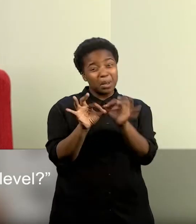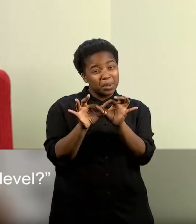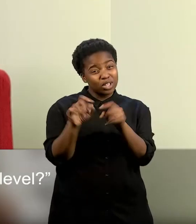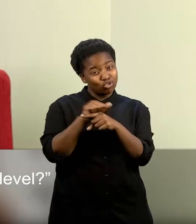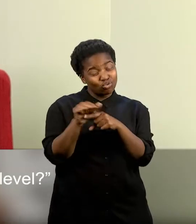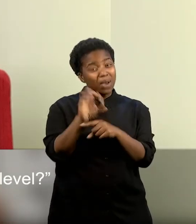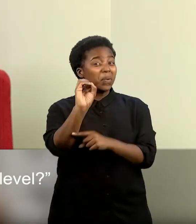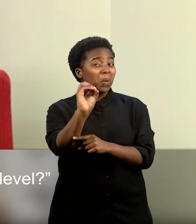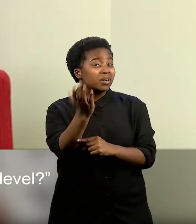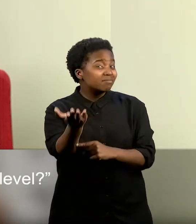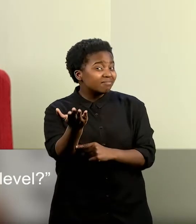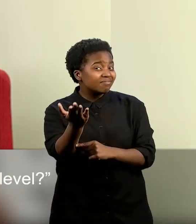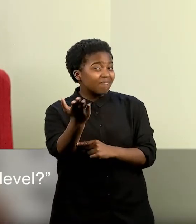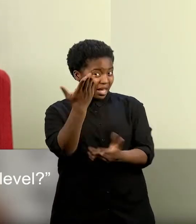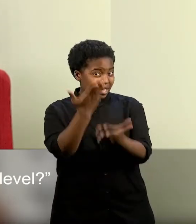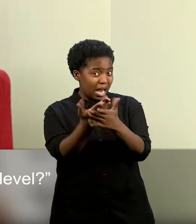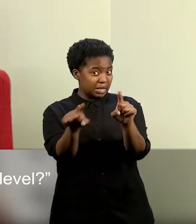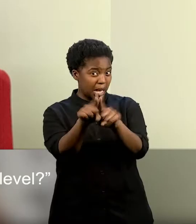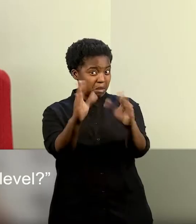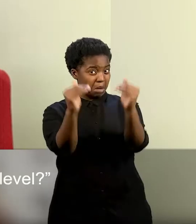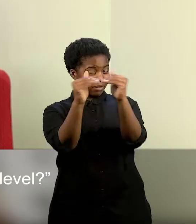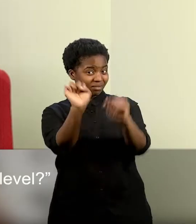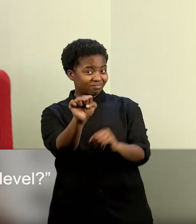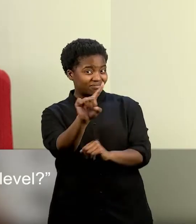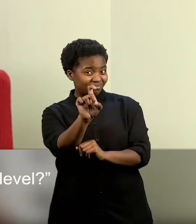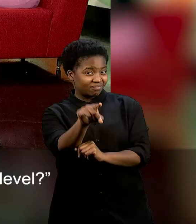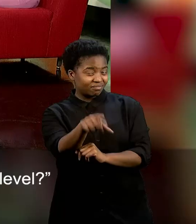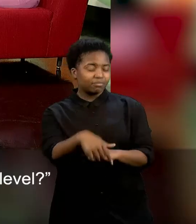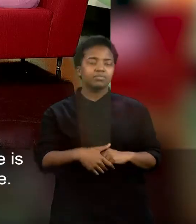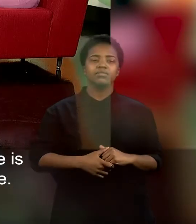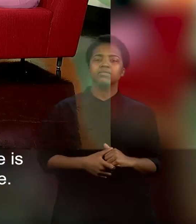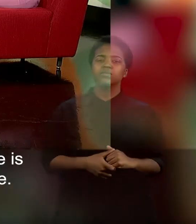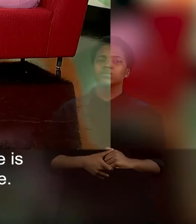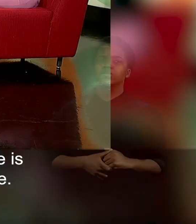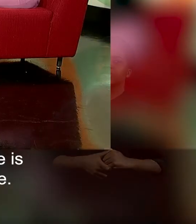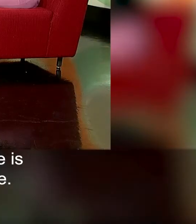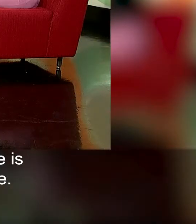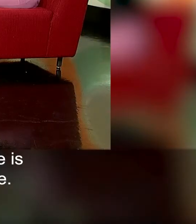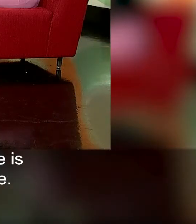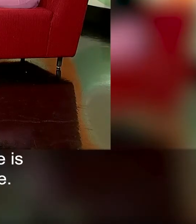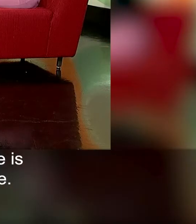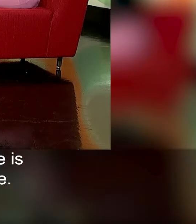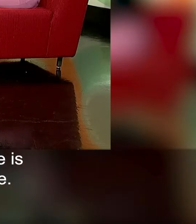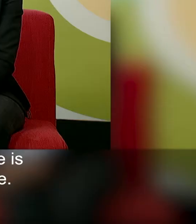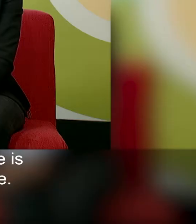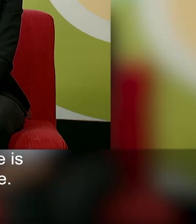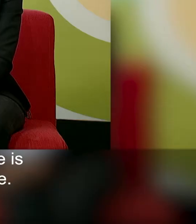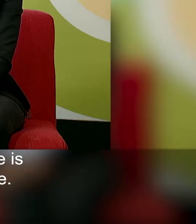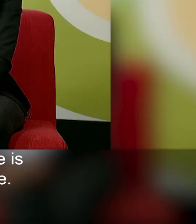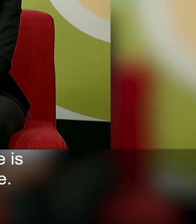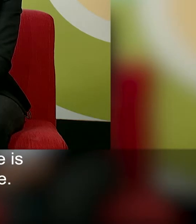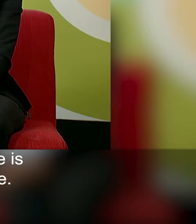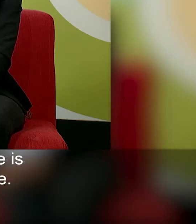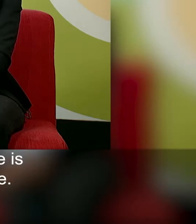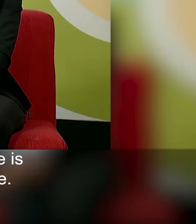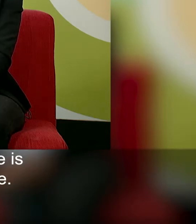question remains, do we have interpreters that can actually function at that level? I think the issues